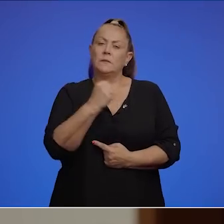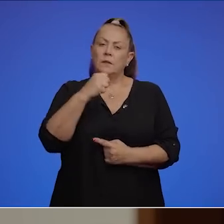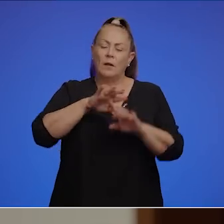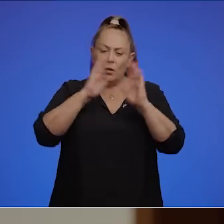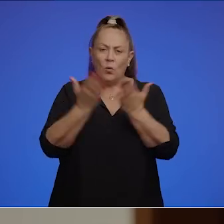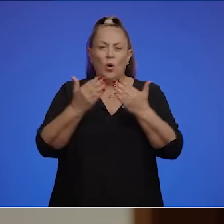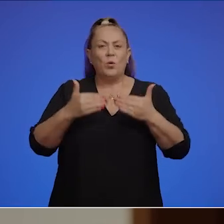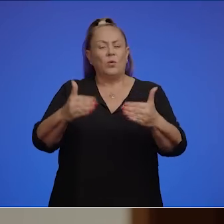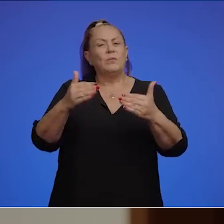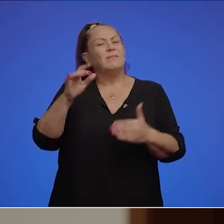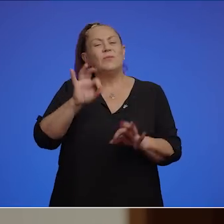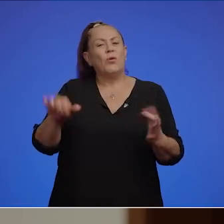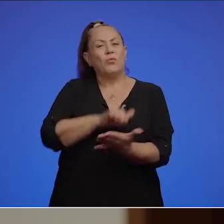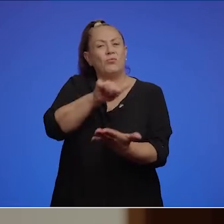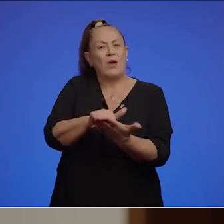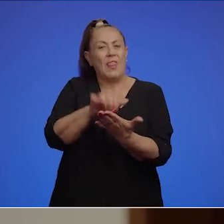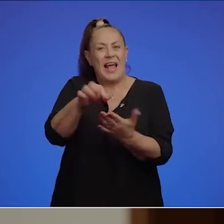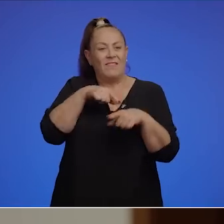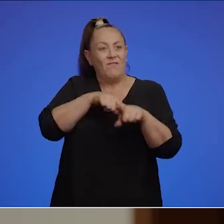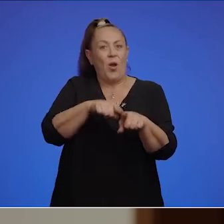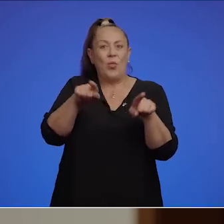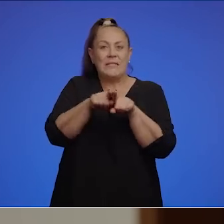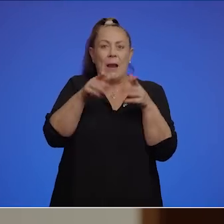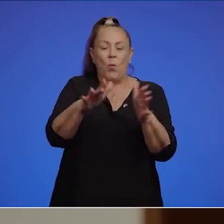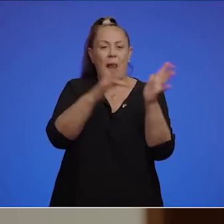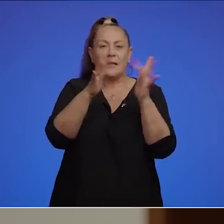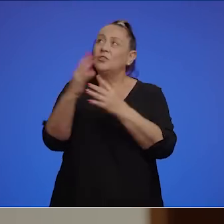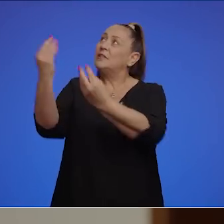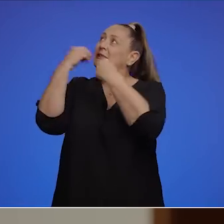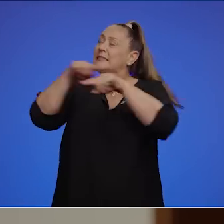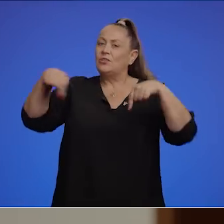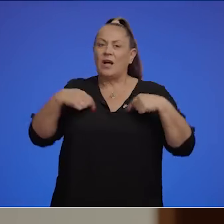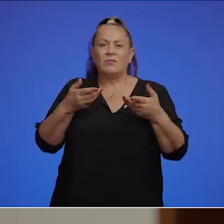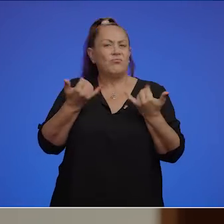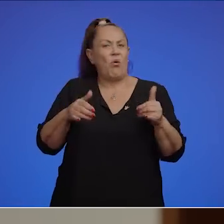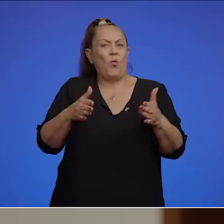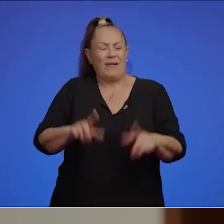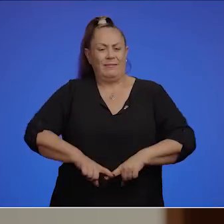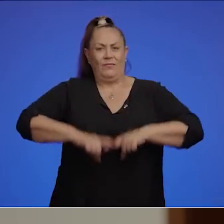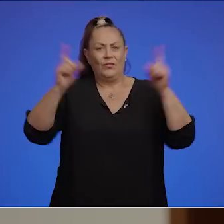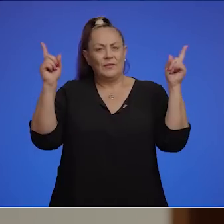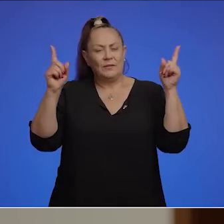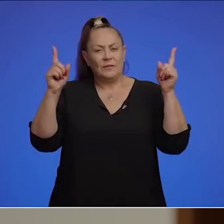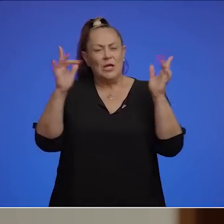see today that that is not imitating the wisdom of our divine teacher, who